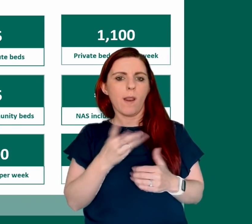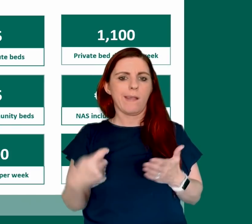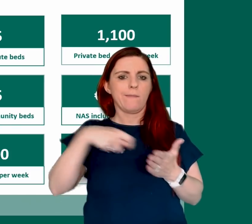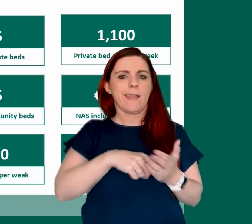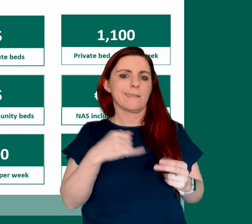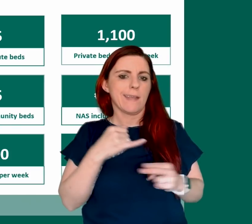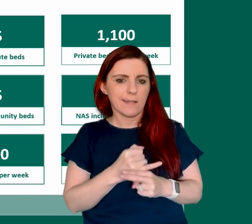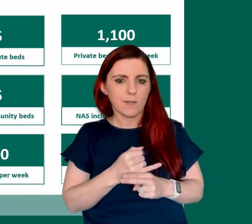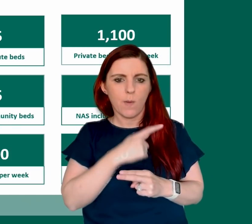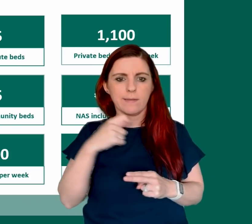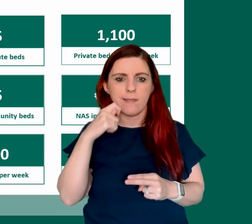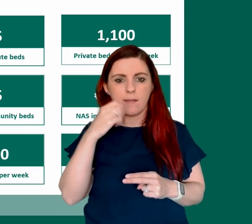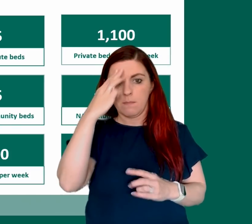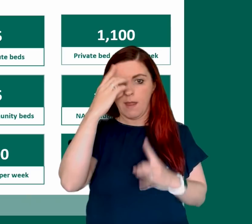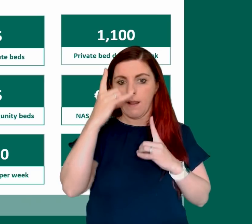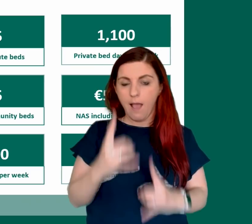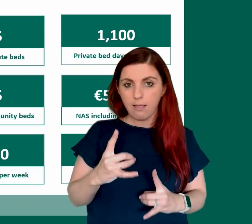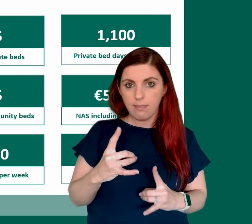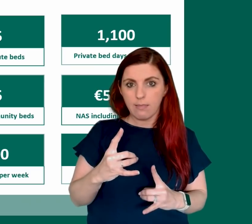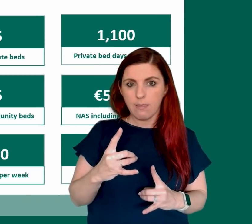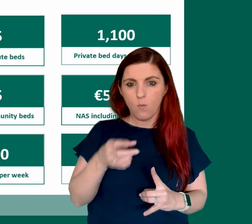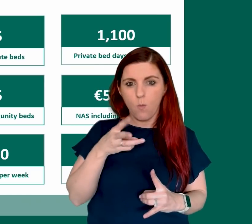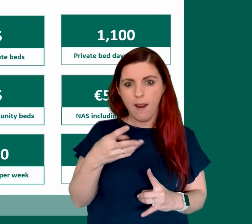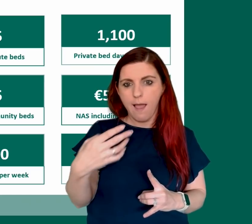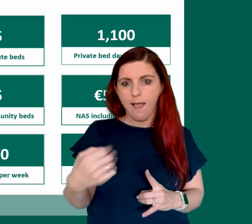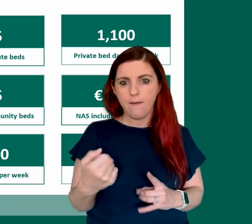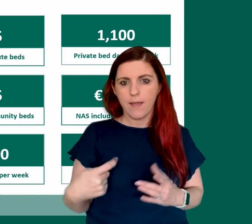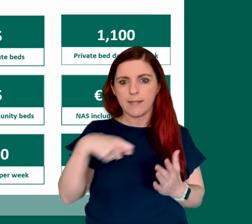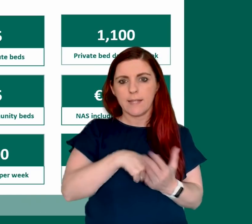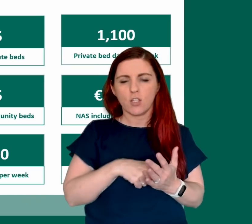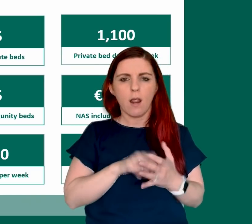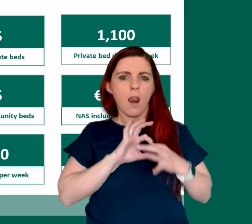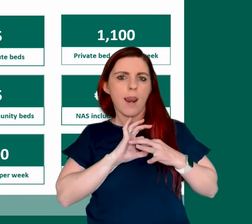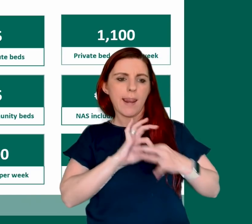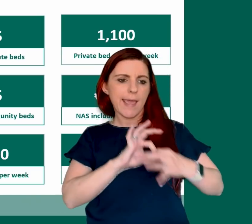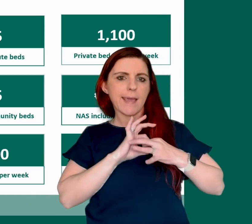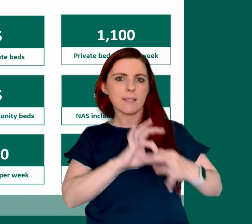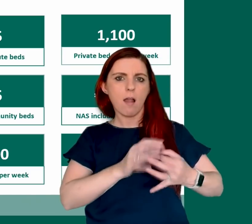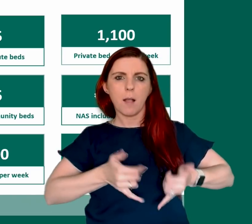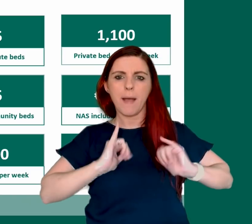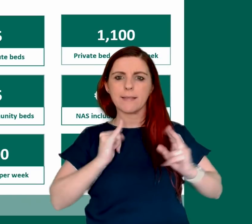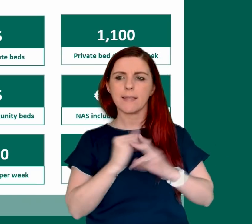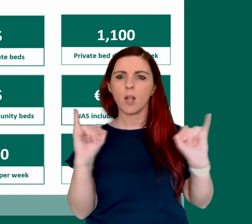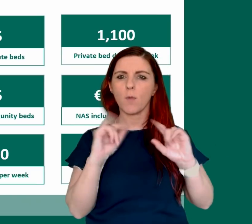in. So in our from mental health perspective, having additional liaison capacity within our emergency